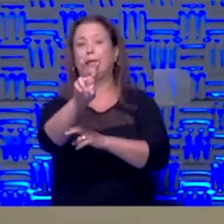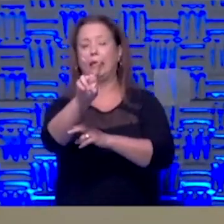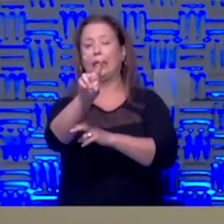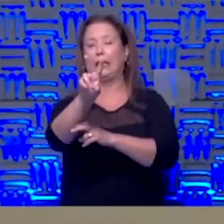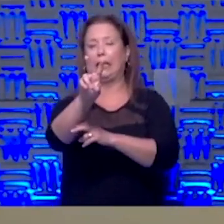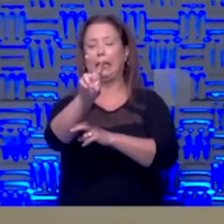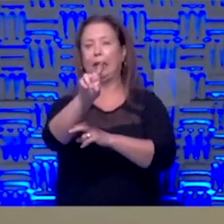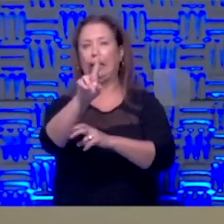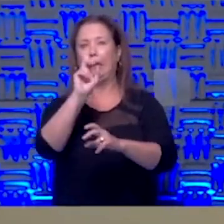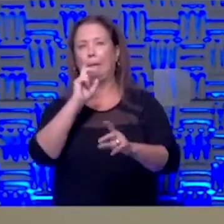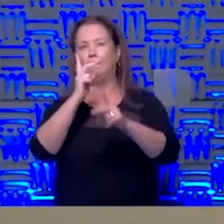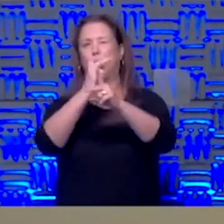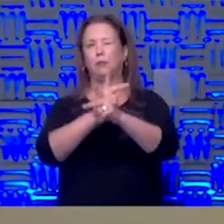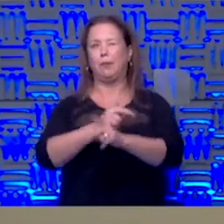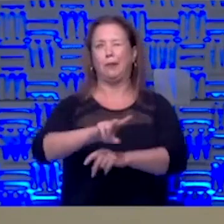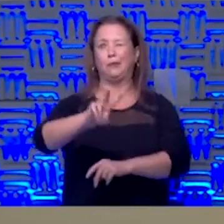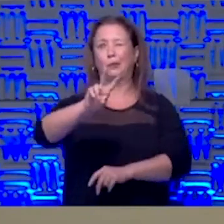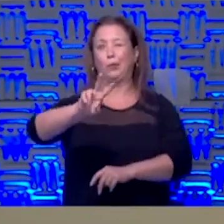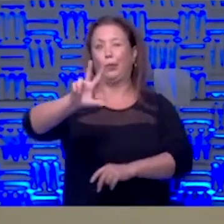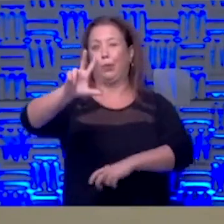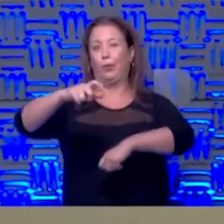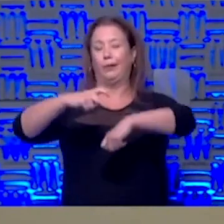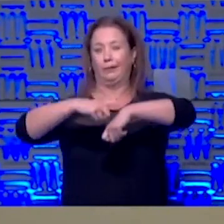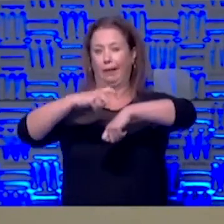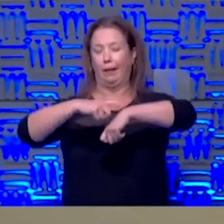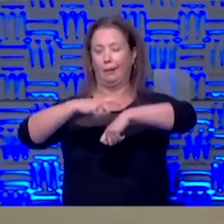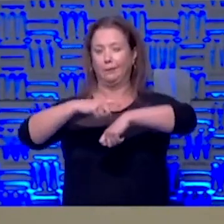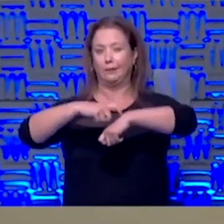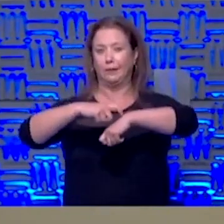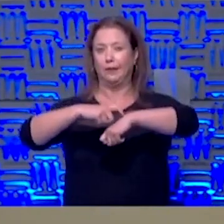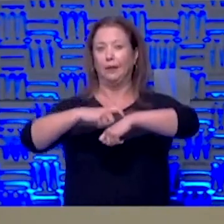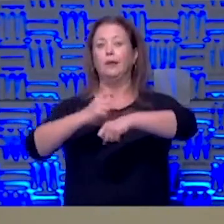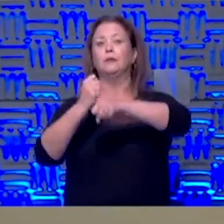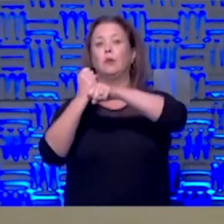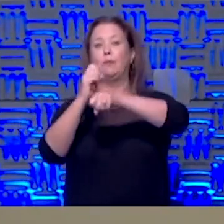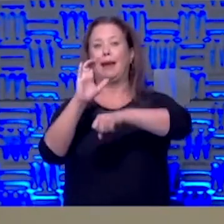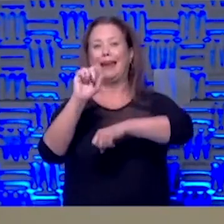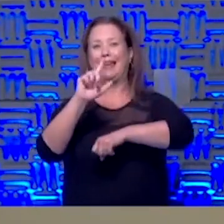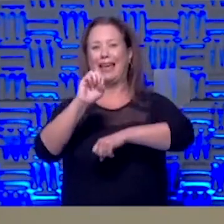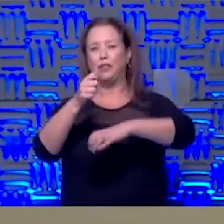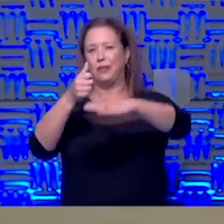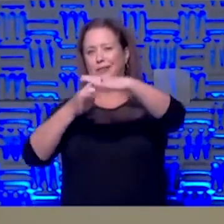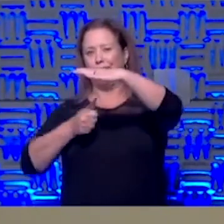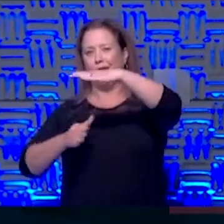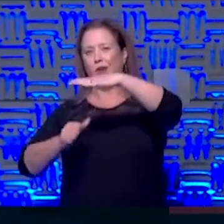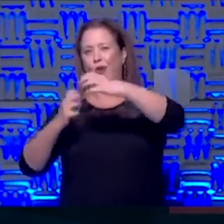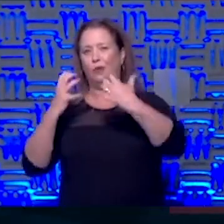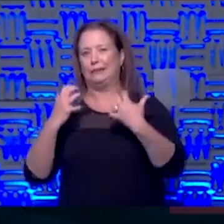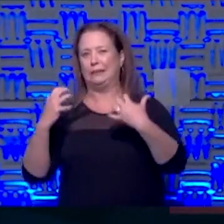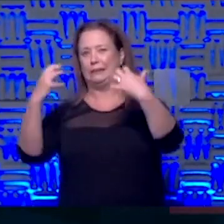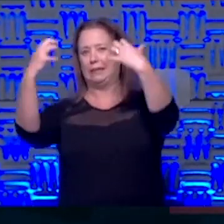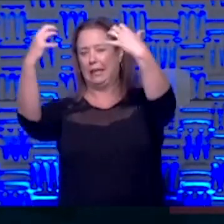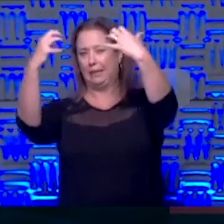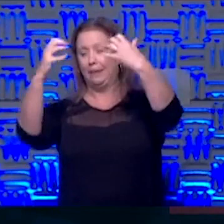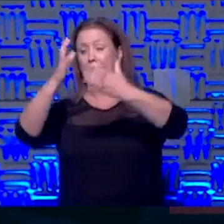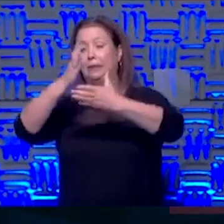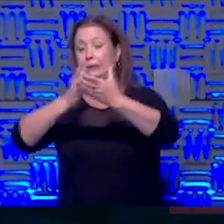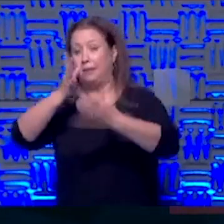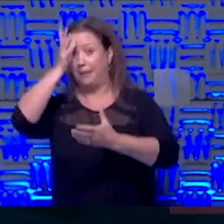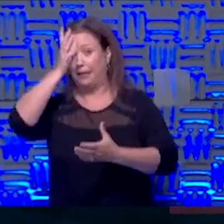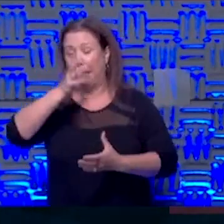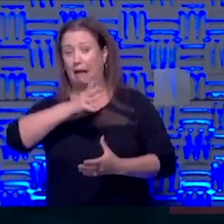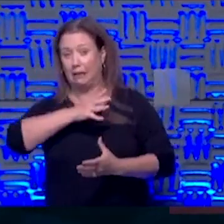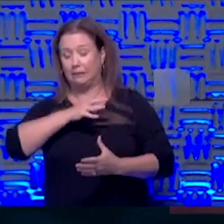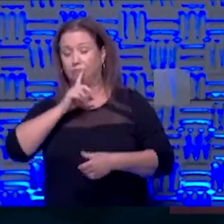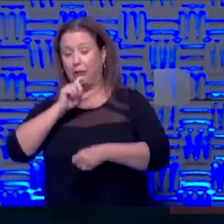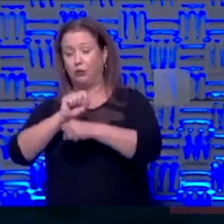multiply that by 2 to 3 times, including the batting cage that's underneath the stadium and other places. Some of the guys actually go